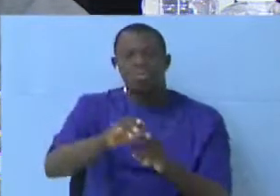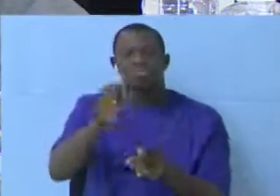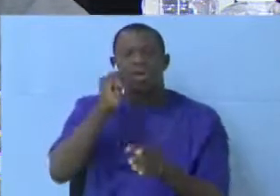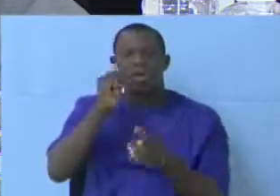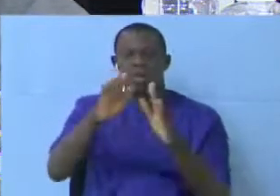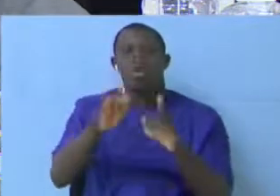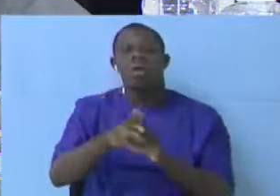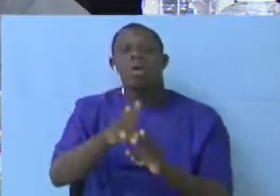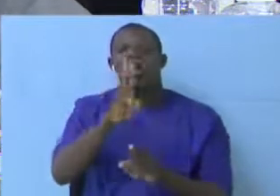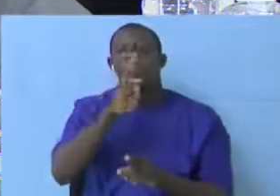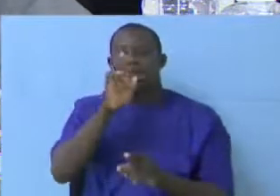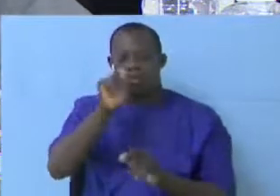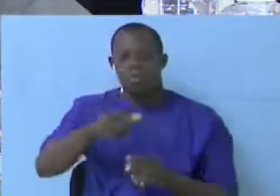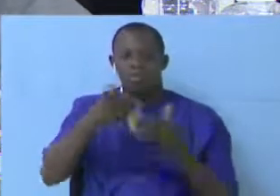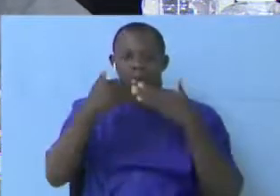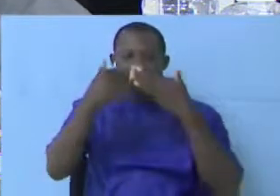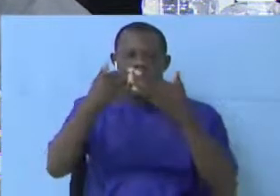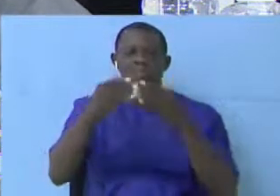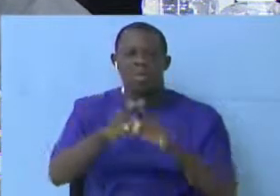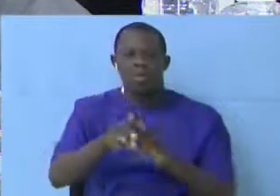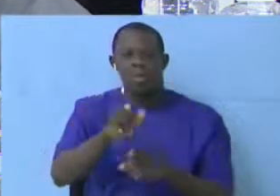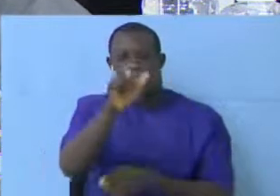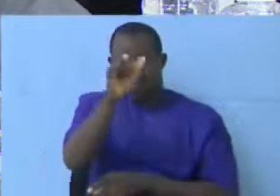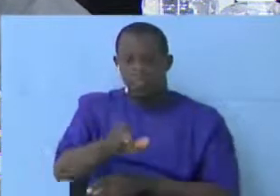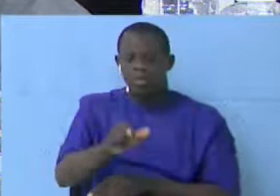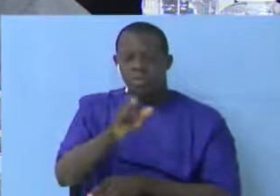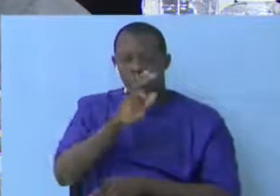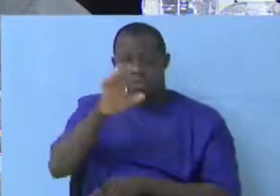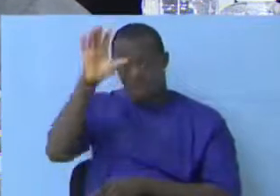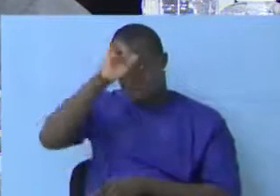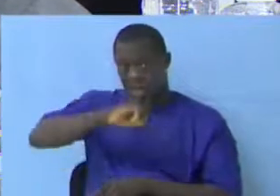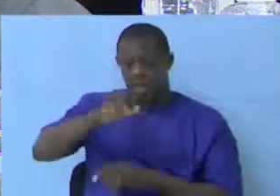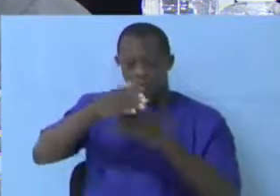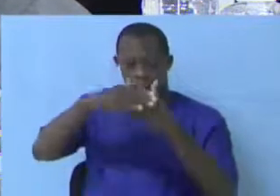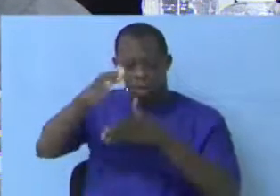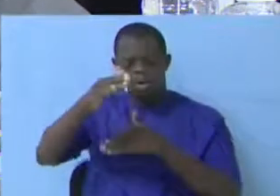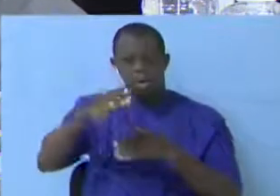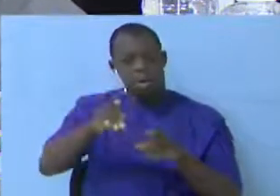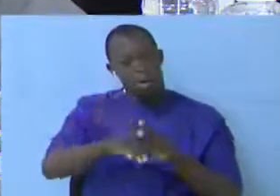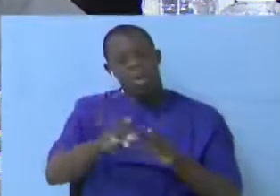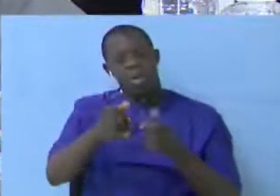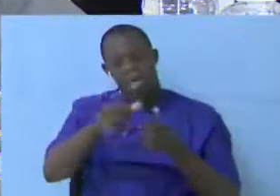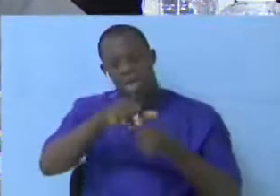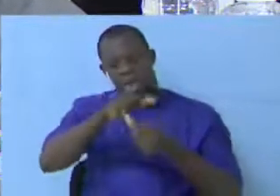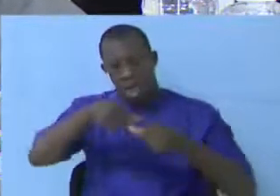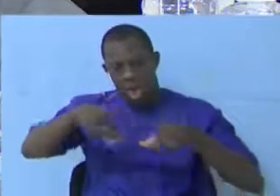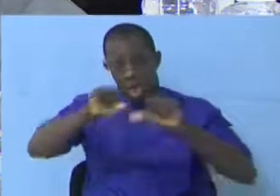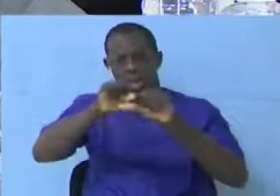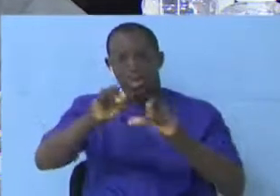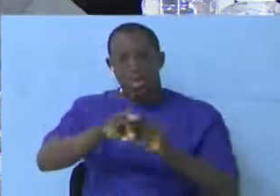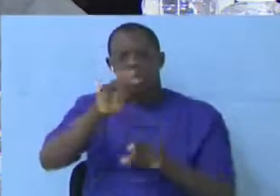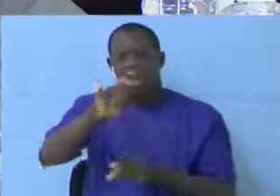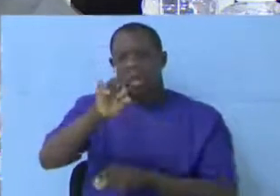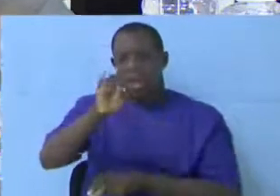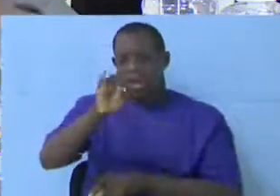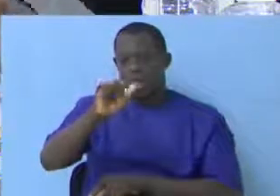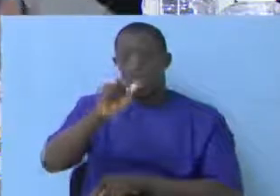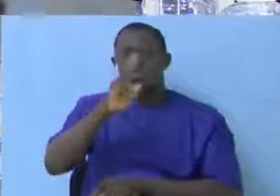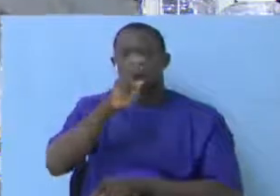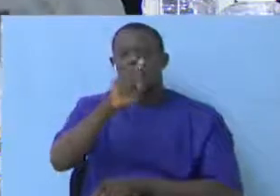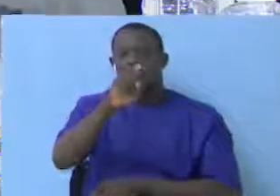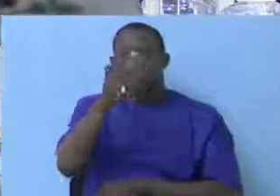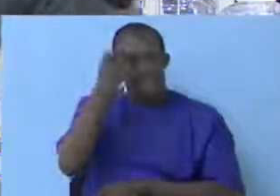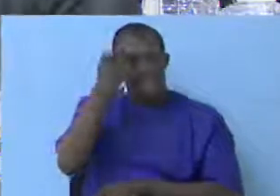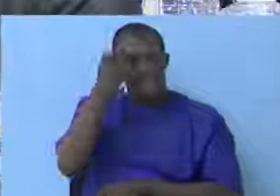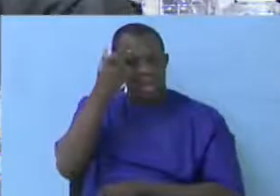somebody with a very solid background in the NIA belong in that box concerning